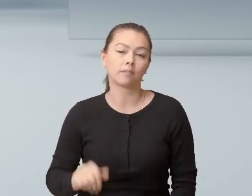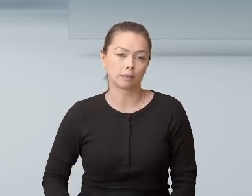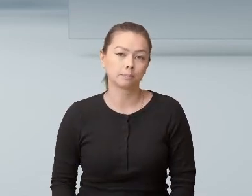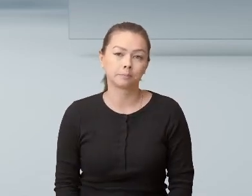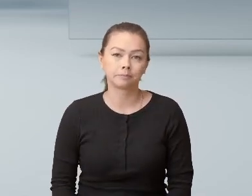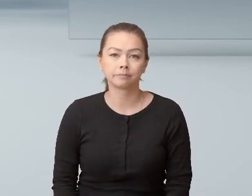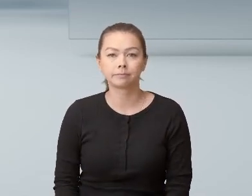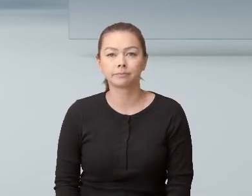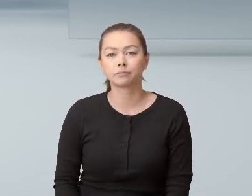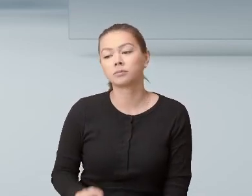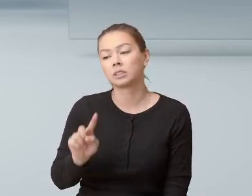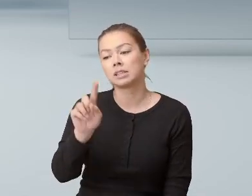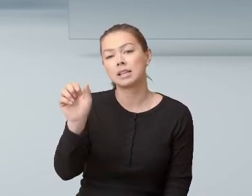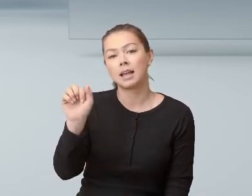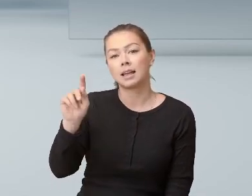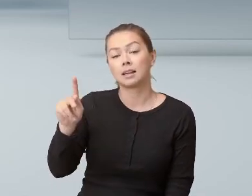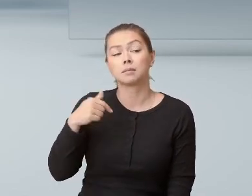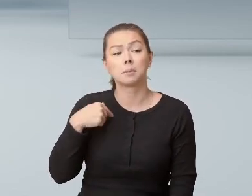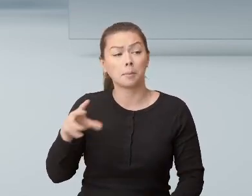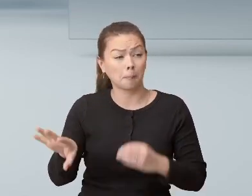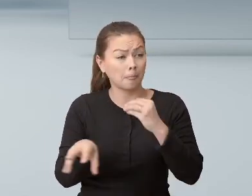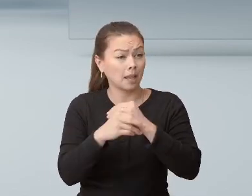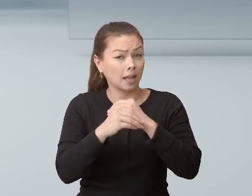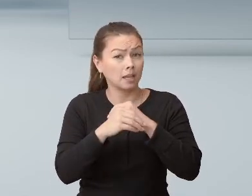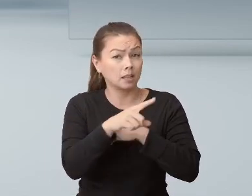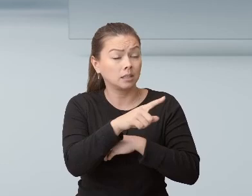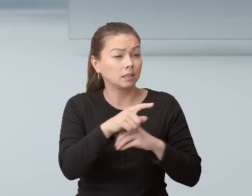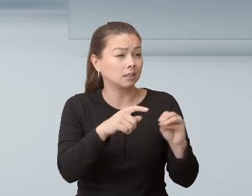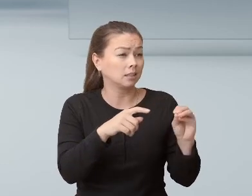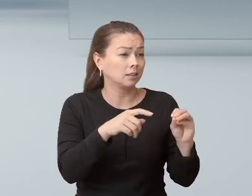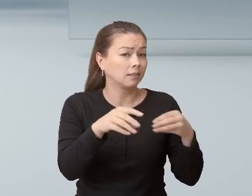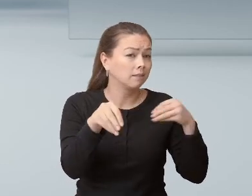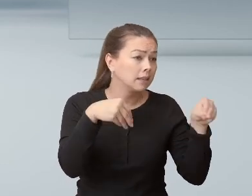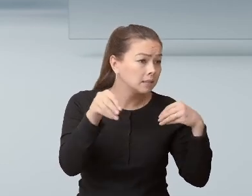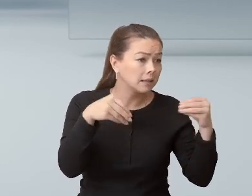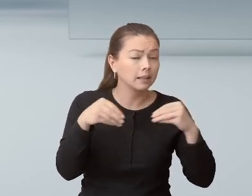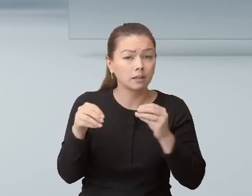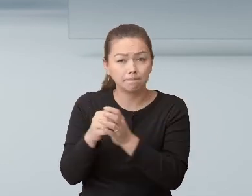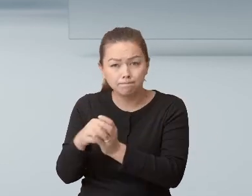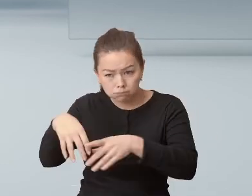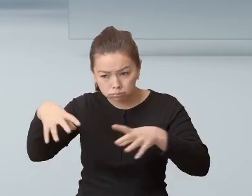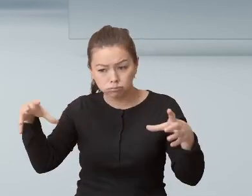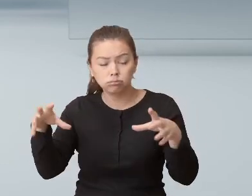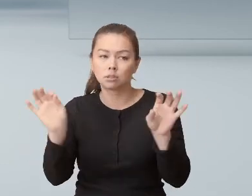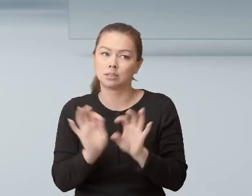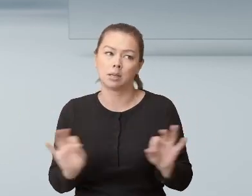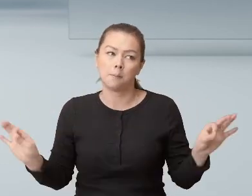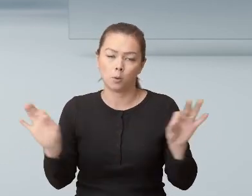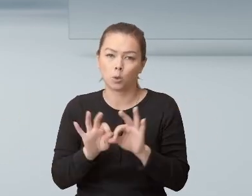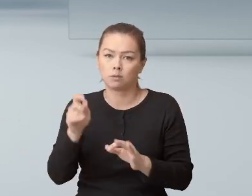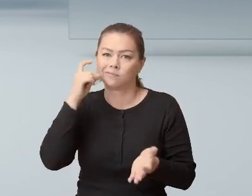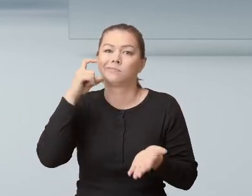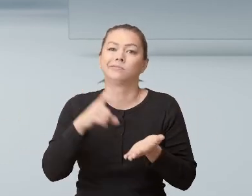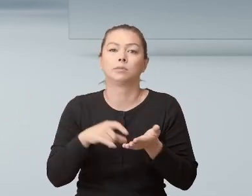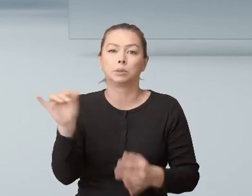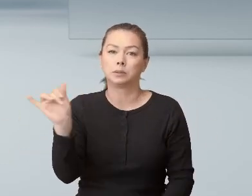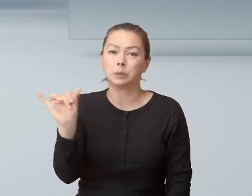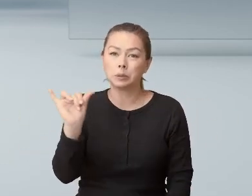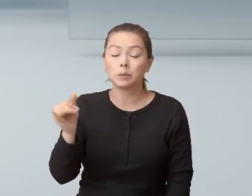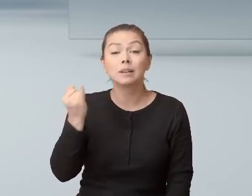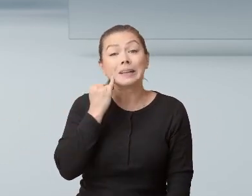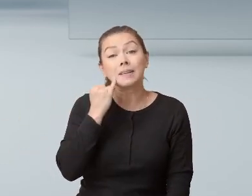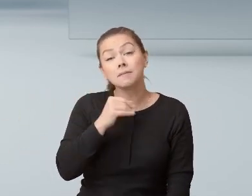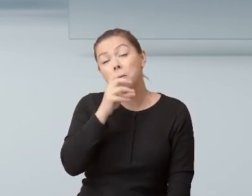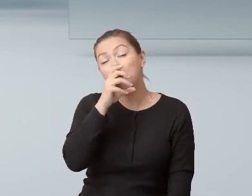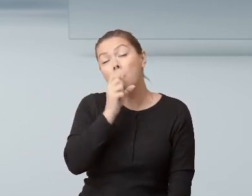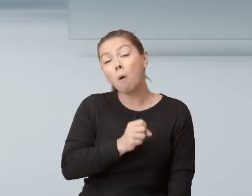and flexibility component, that's a really powerful and important point to circle here, because in older ERP